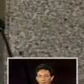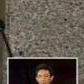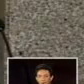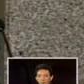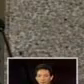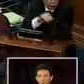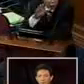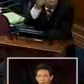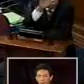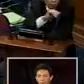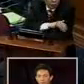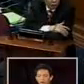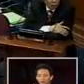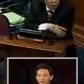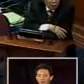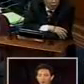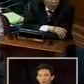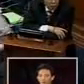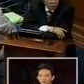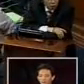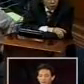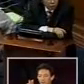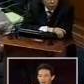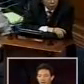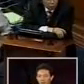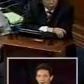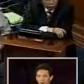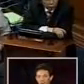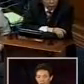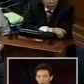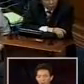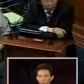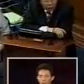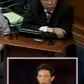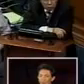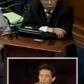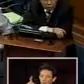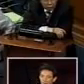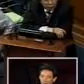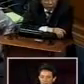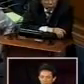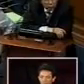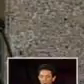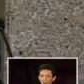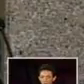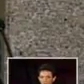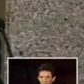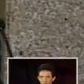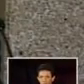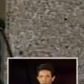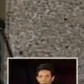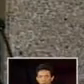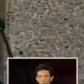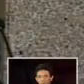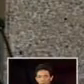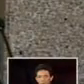there is a commission of the opens therefore there is no necessity of a court order revelation or dealing with the account of